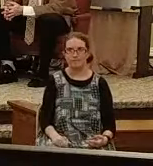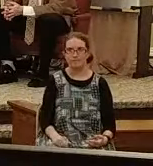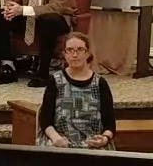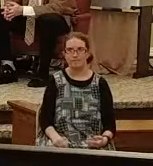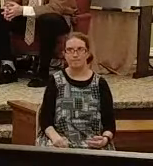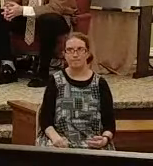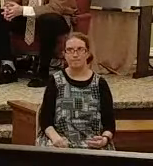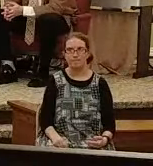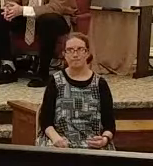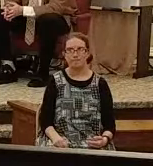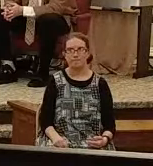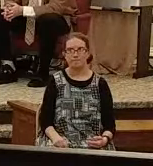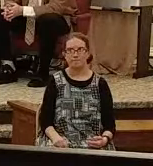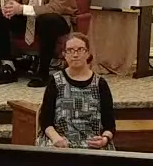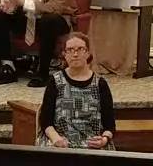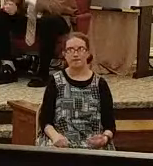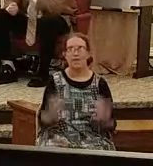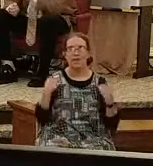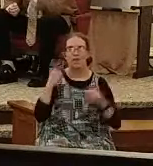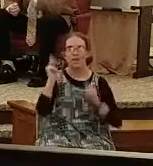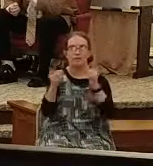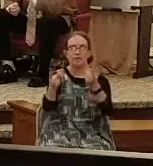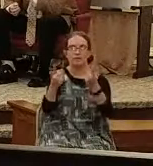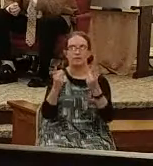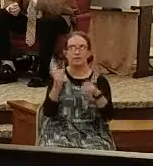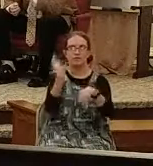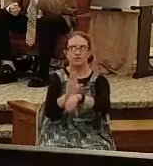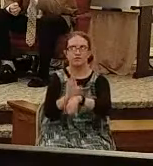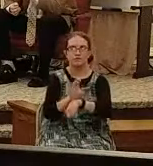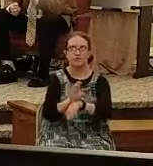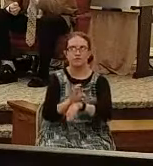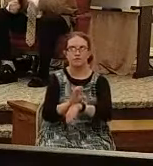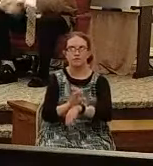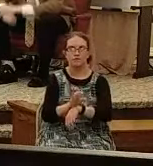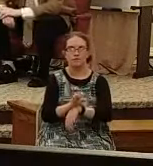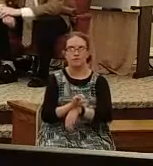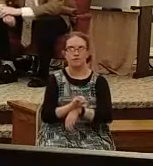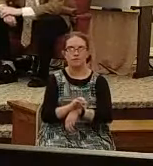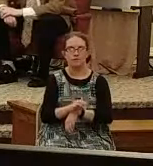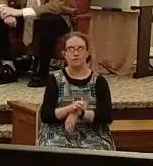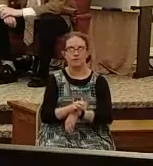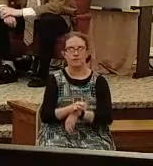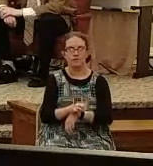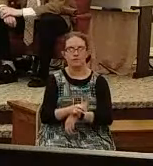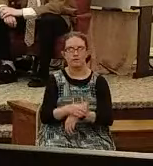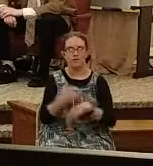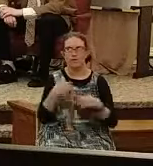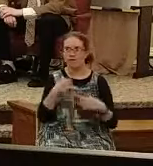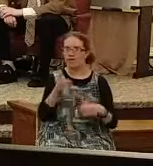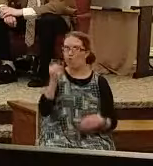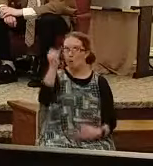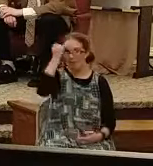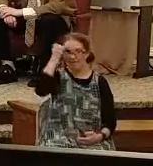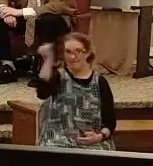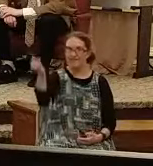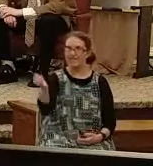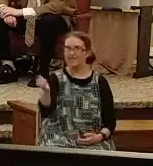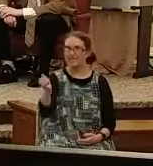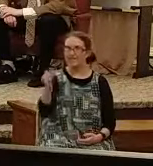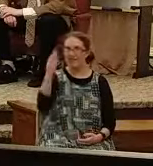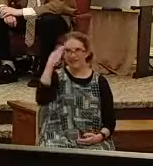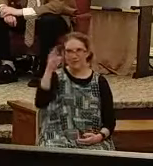Hallelujah. I've had people come to church. We had that just didn't have a clue, man. They didn't know what